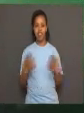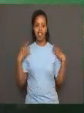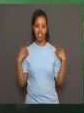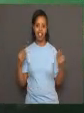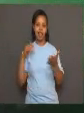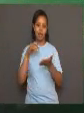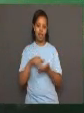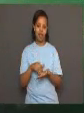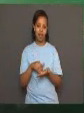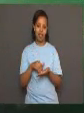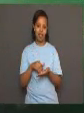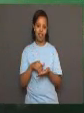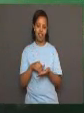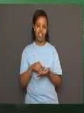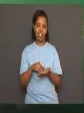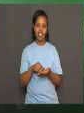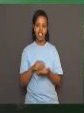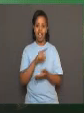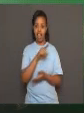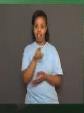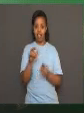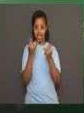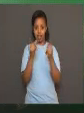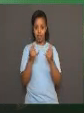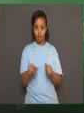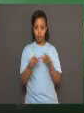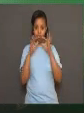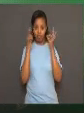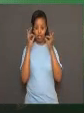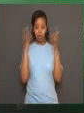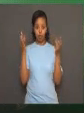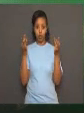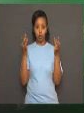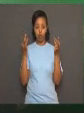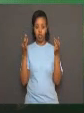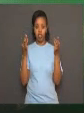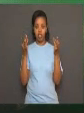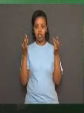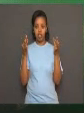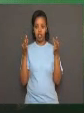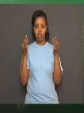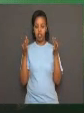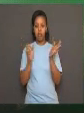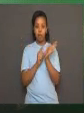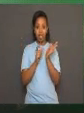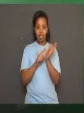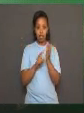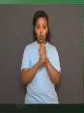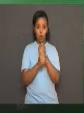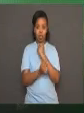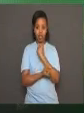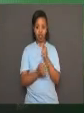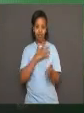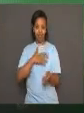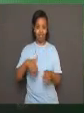Hello again. If you separated the cats based on the type of marks they have on their